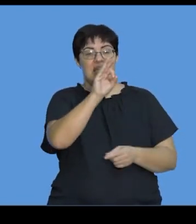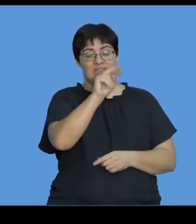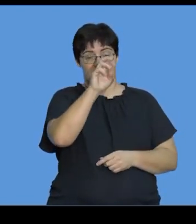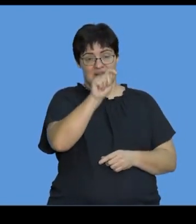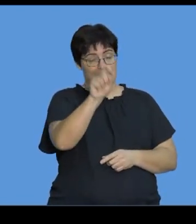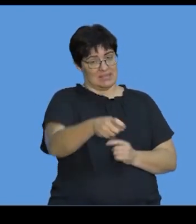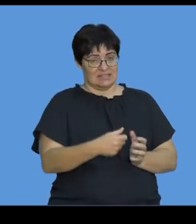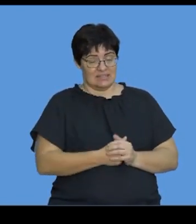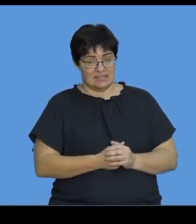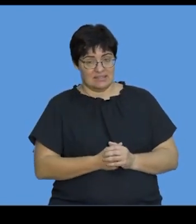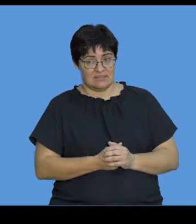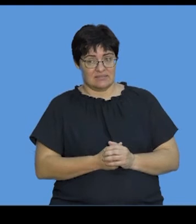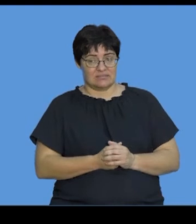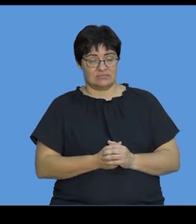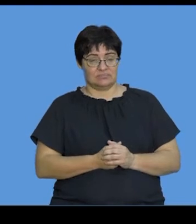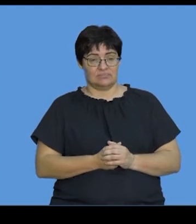same answer, F net.